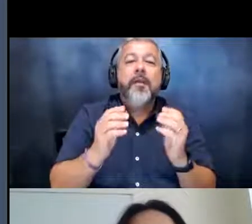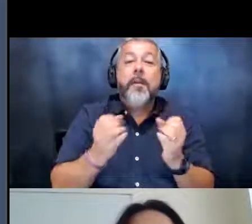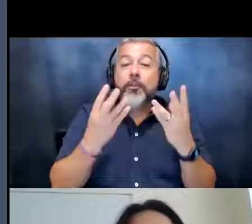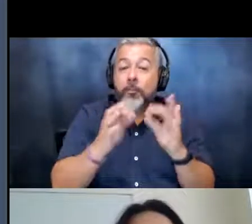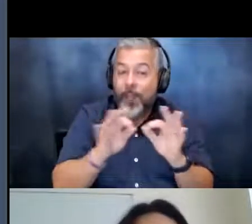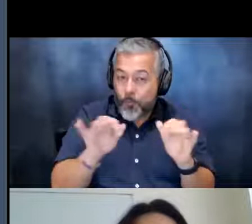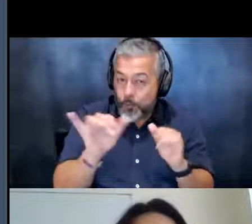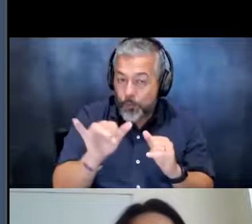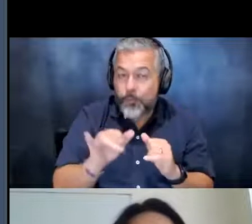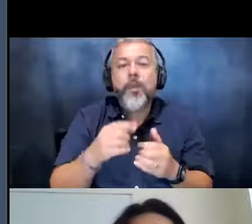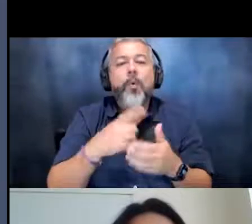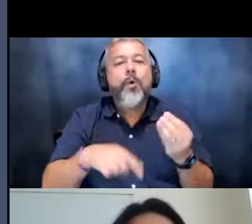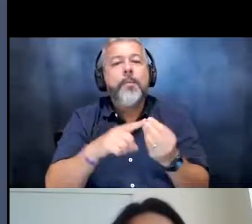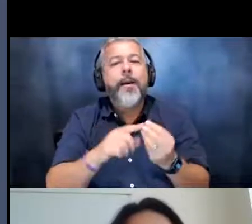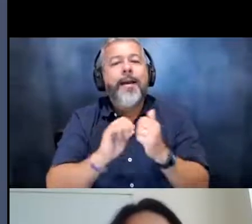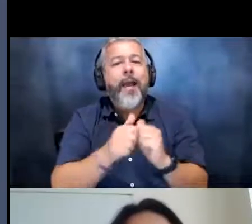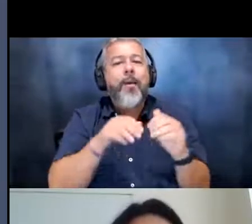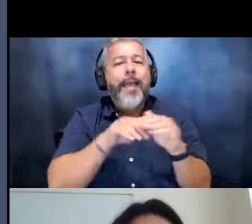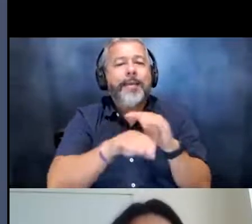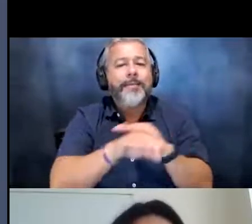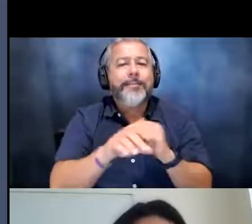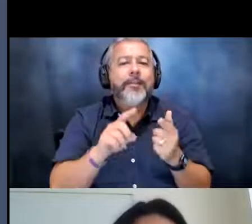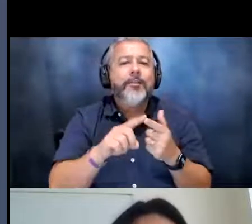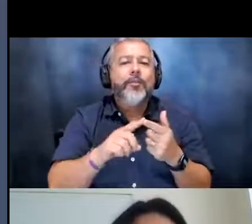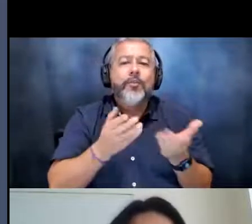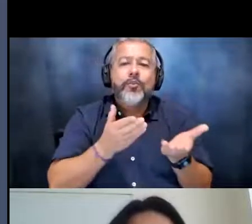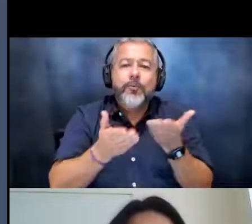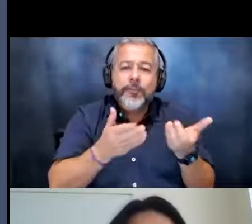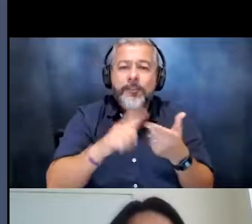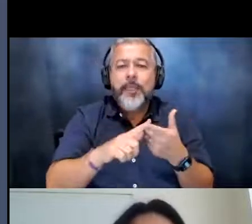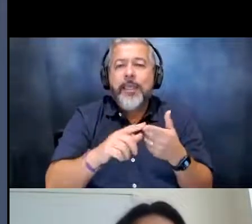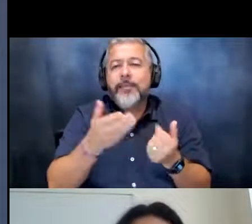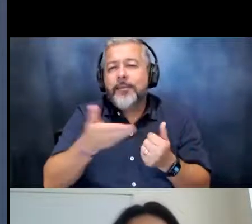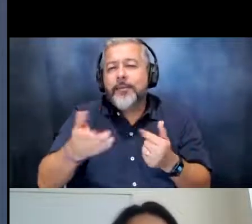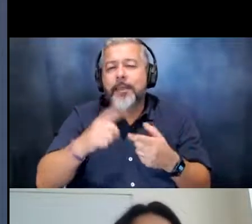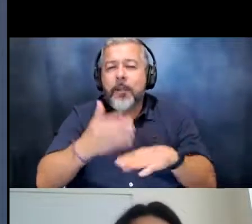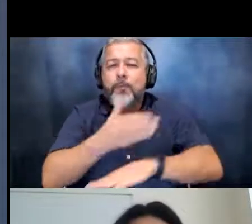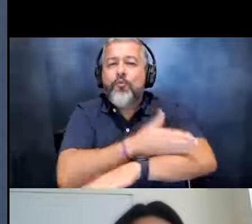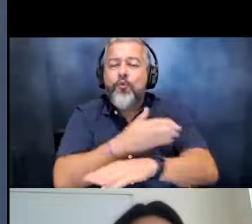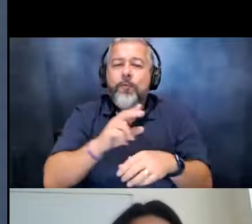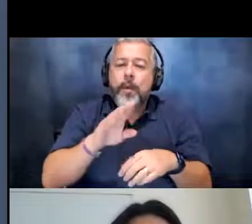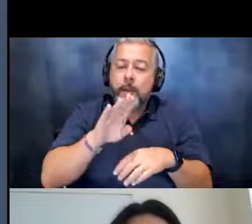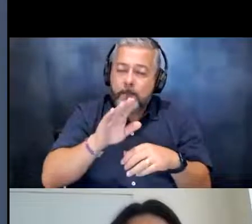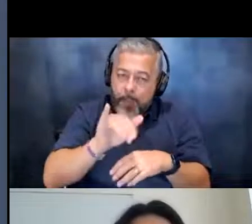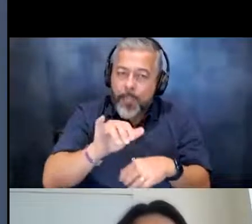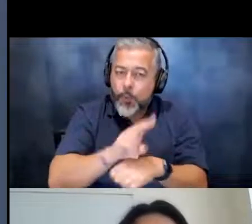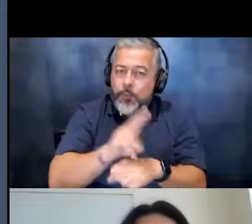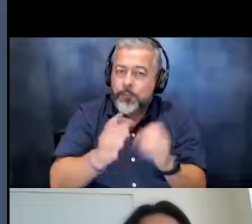access to services and subsidies be improved through technology? So one of those things, online